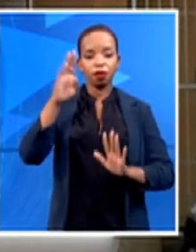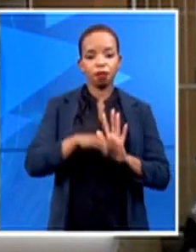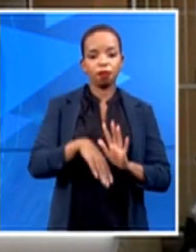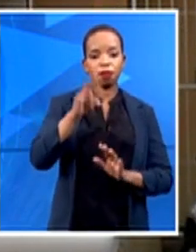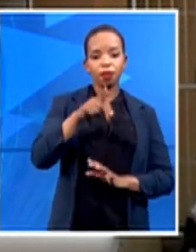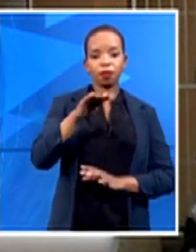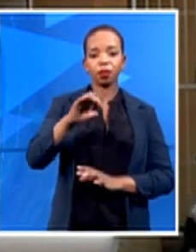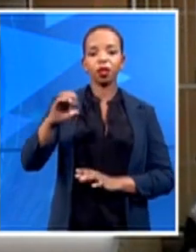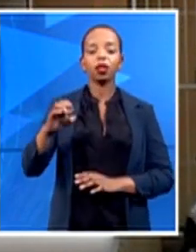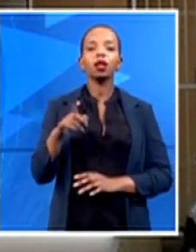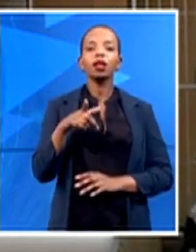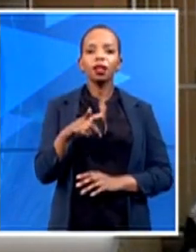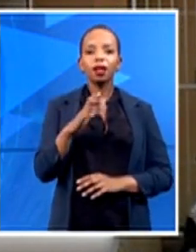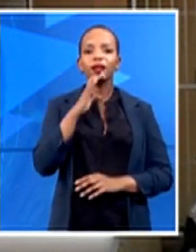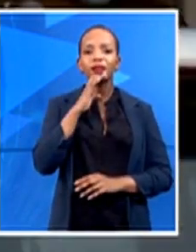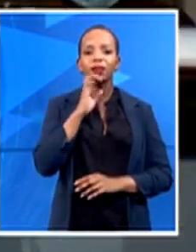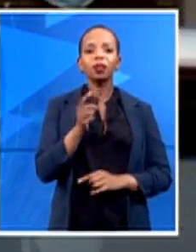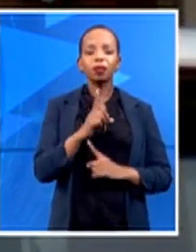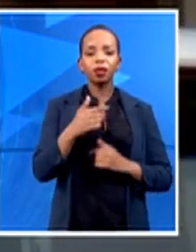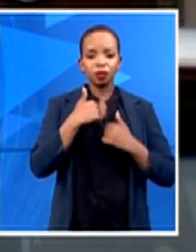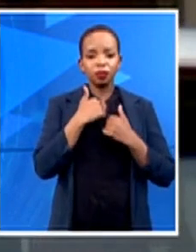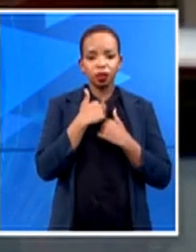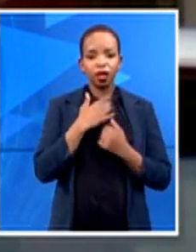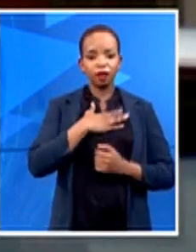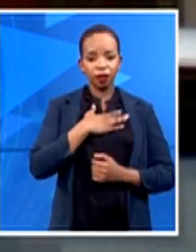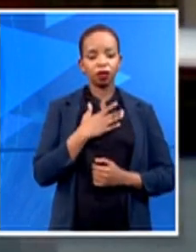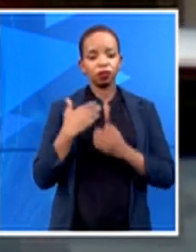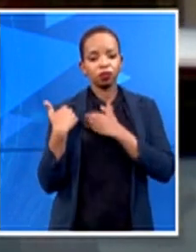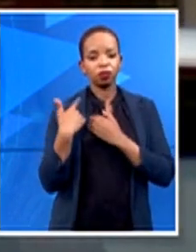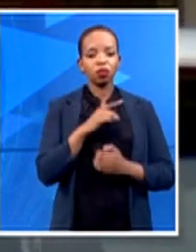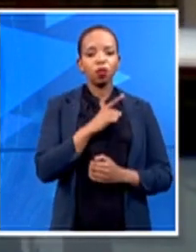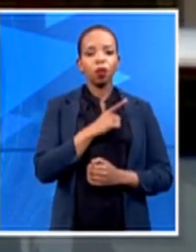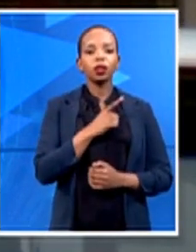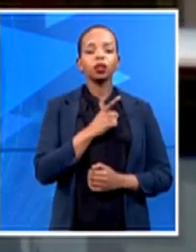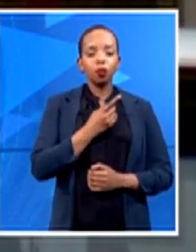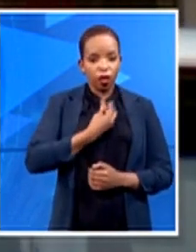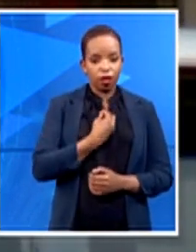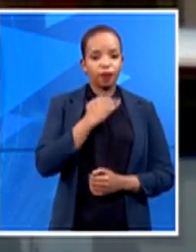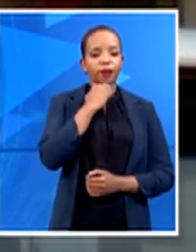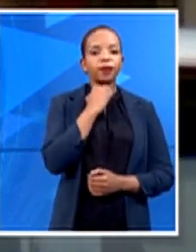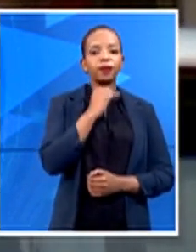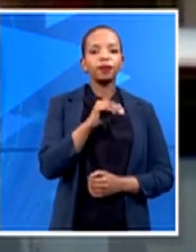covered with PPE. It gives you some sense of that you are safe in the environment, because